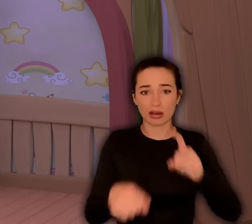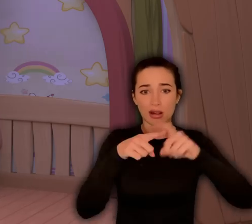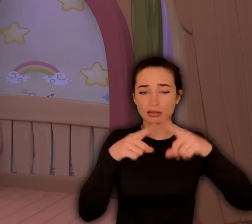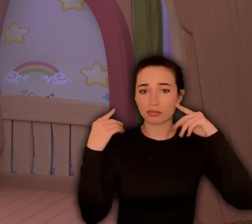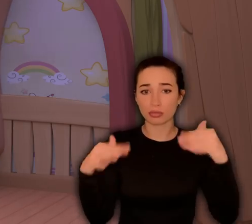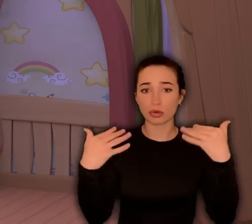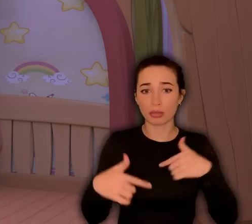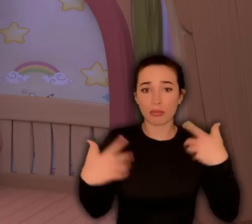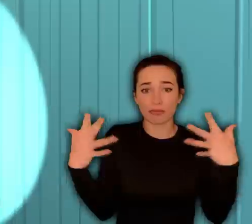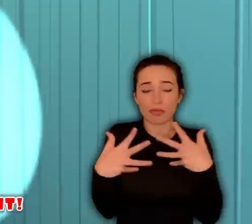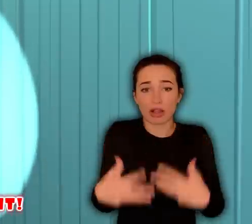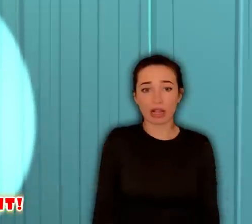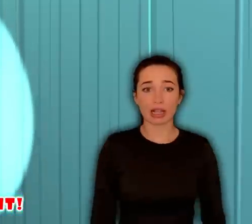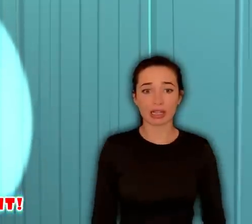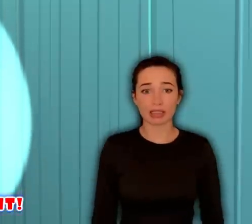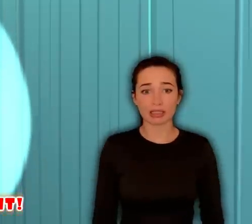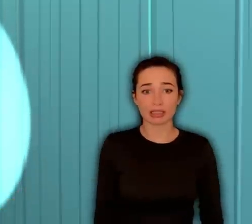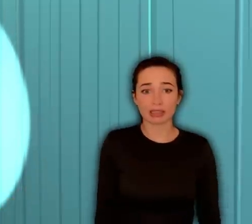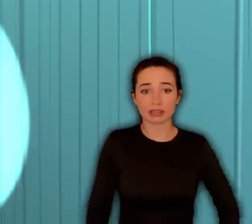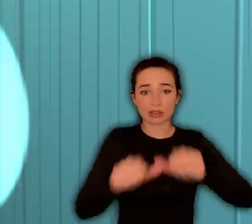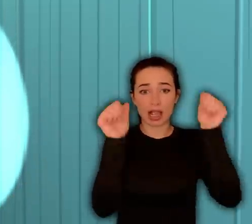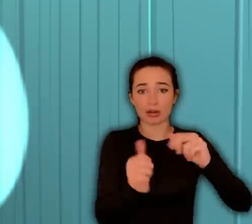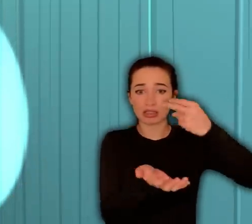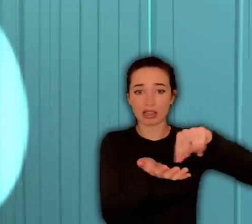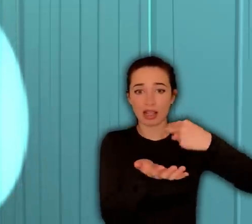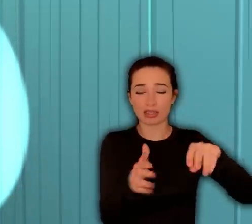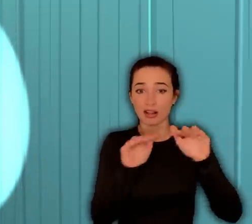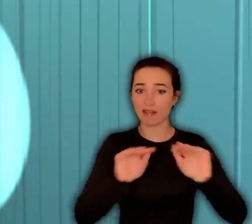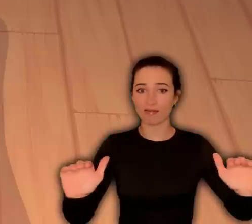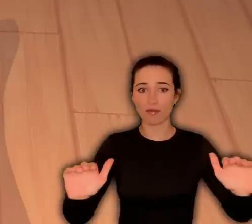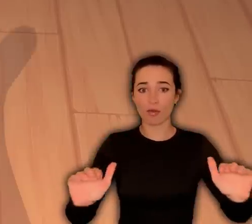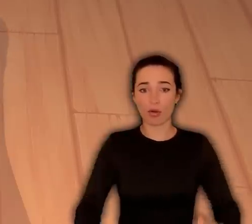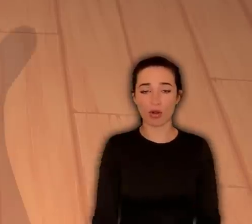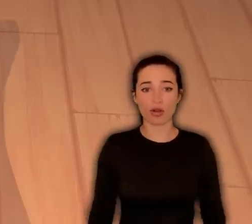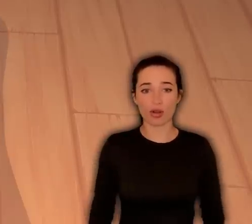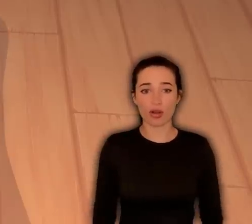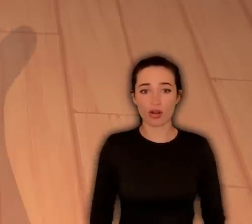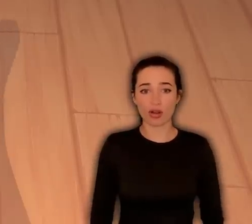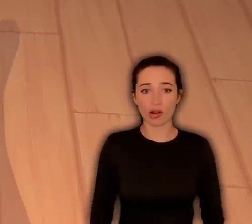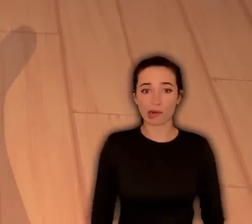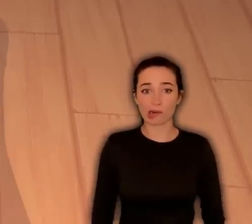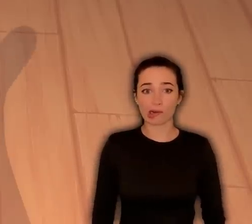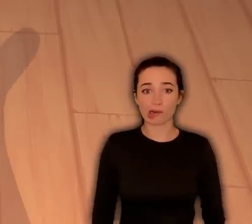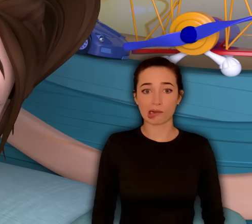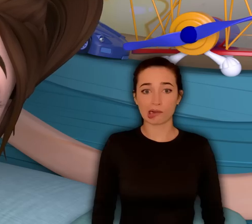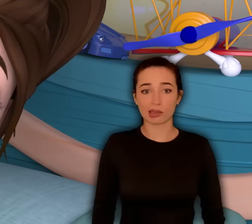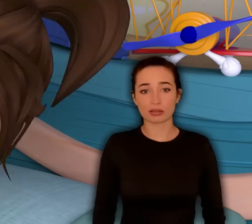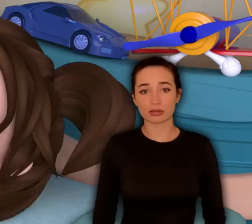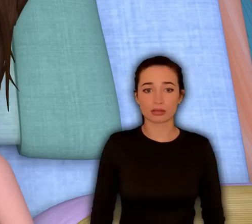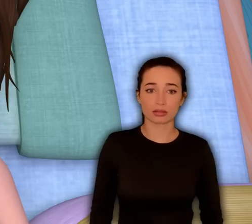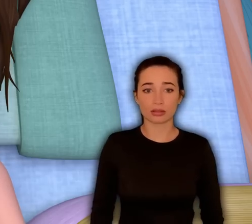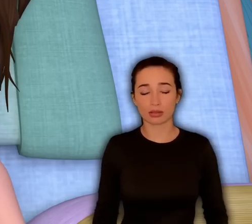real bright my closet is booming I'm having a bright Shadows are dancing on the floor